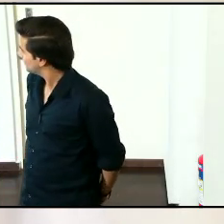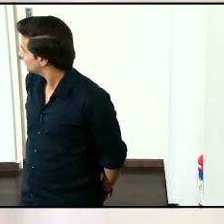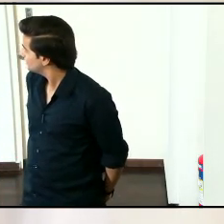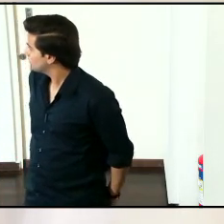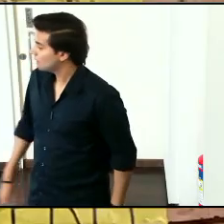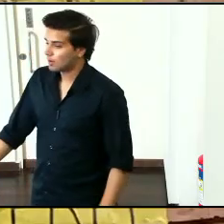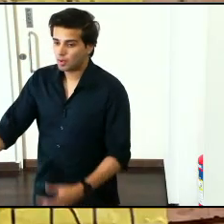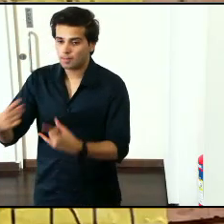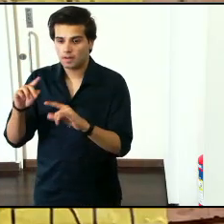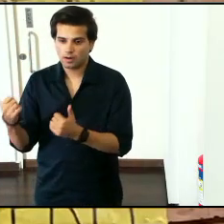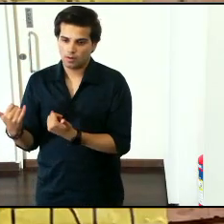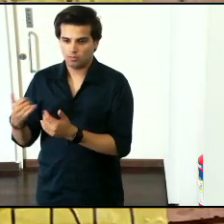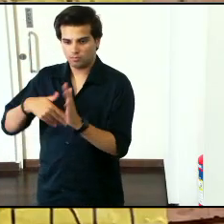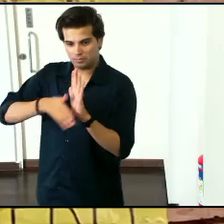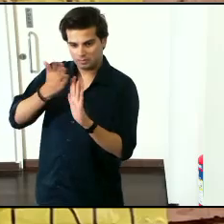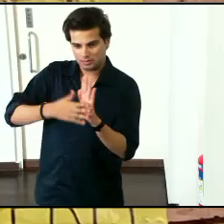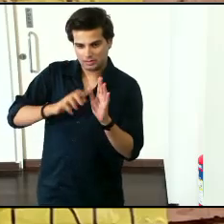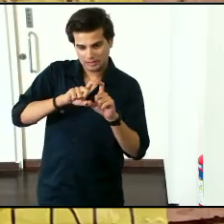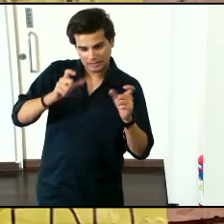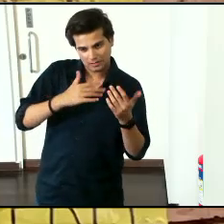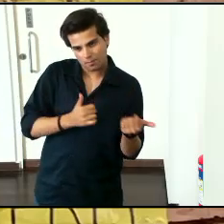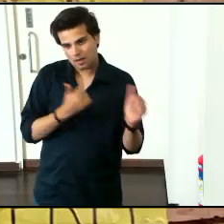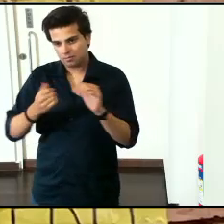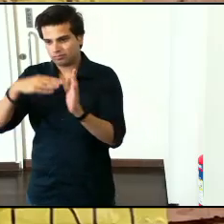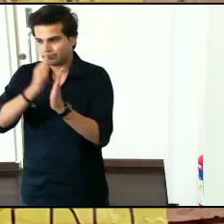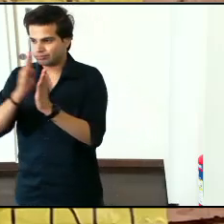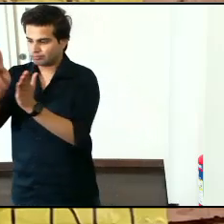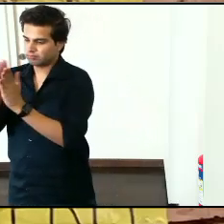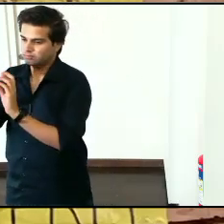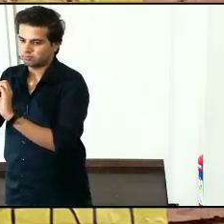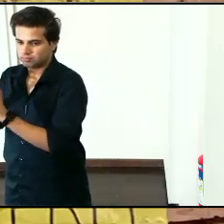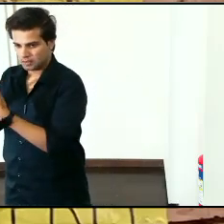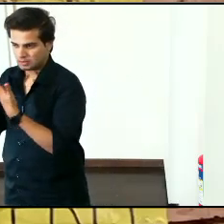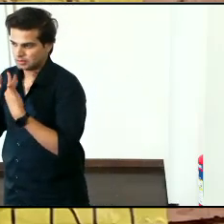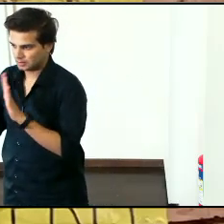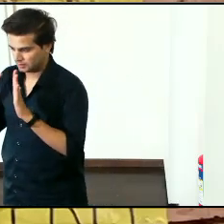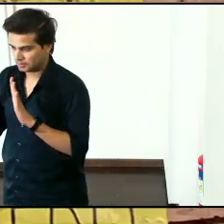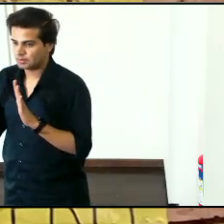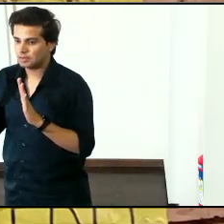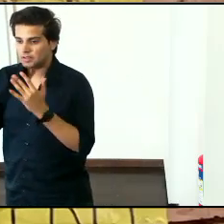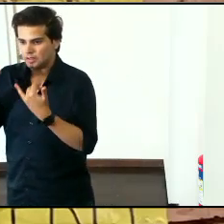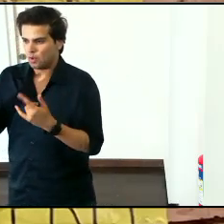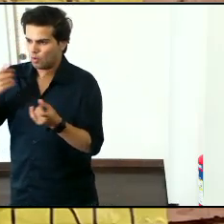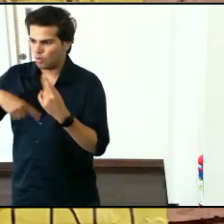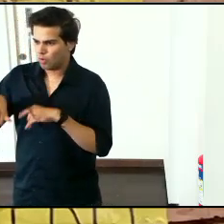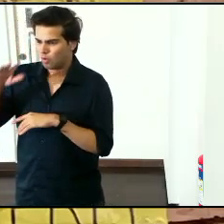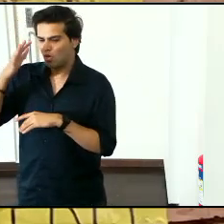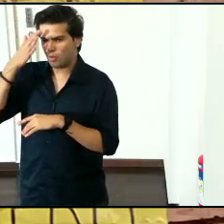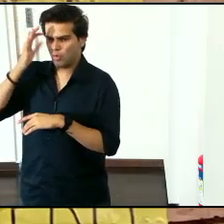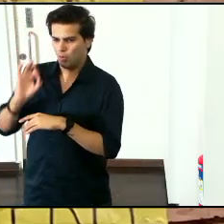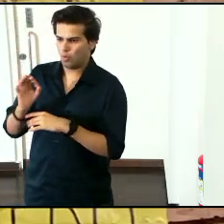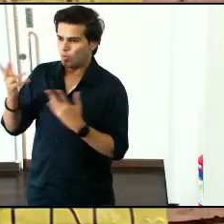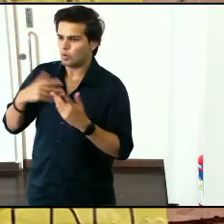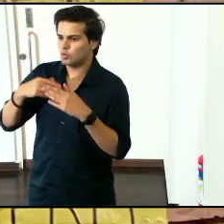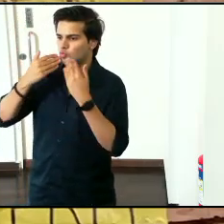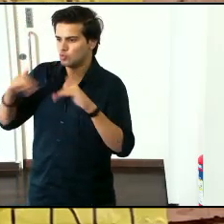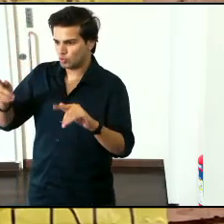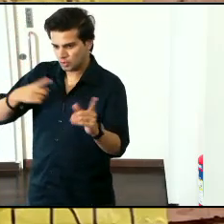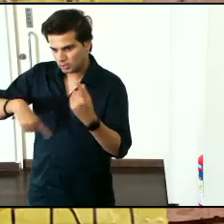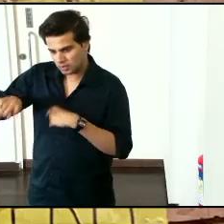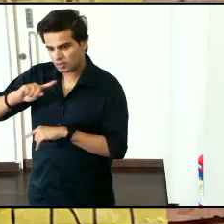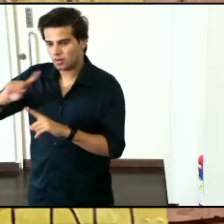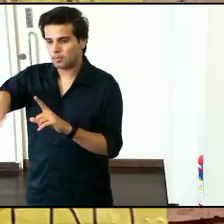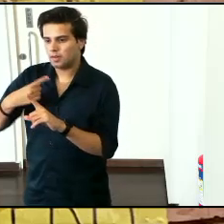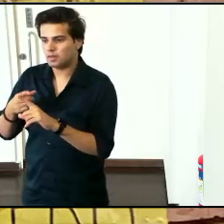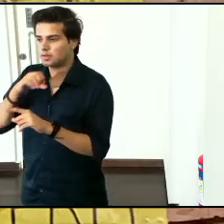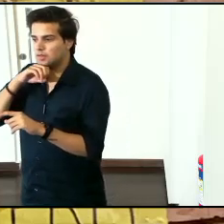But they're all back. So I thought it's nice that, we know that students, young people, they